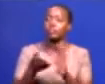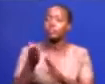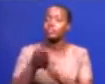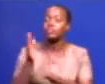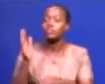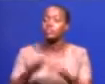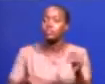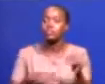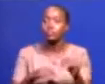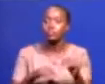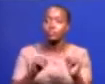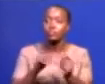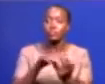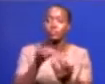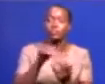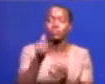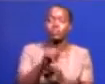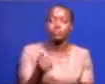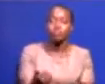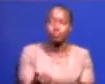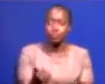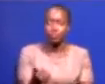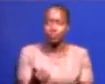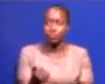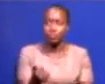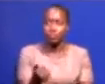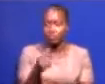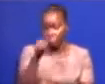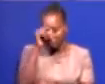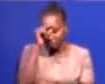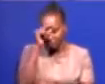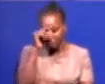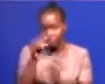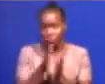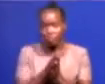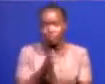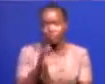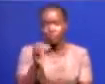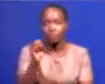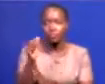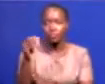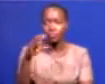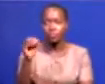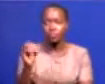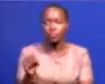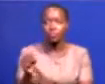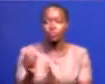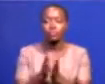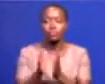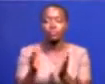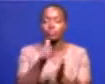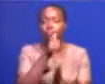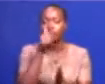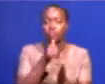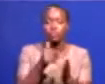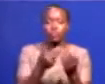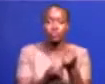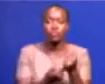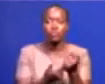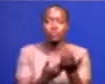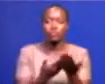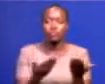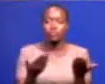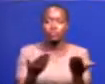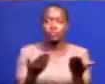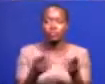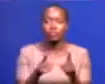than they could have chosen any other. Saccos and the government will develop housing units under the public-private partnership where they will avail